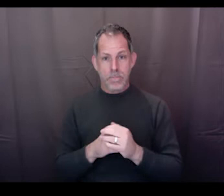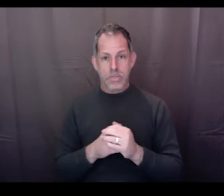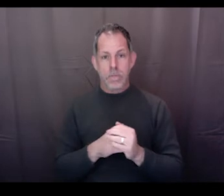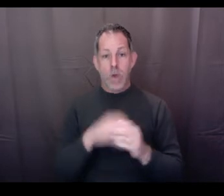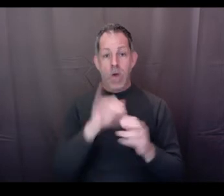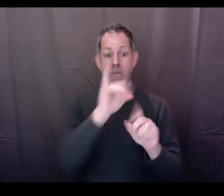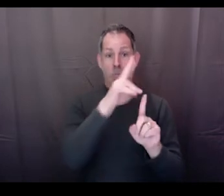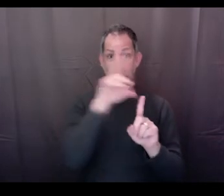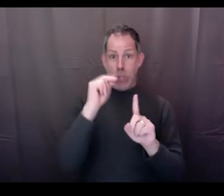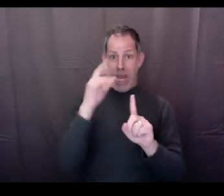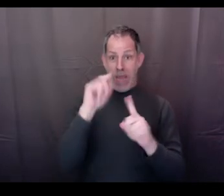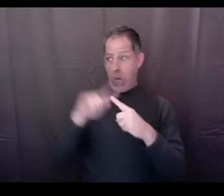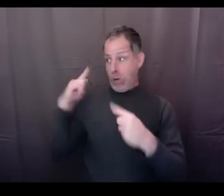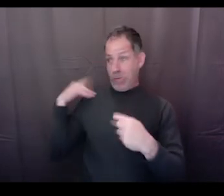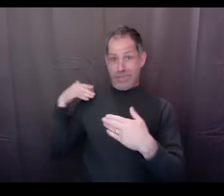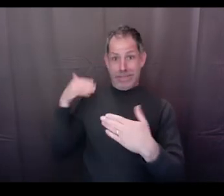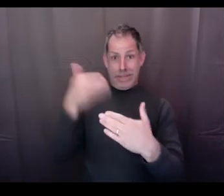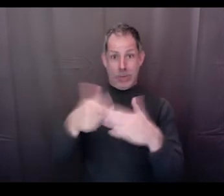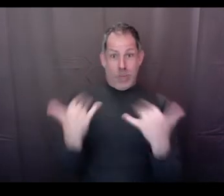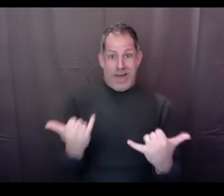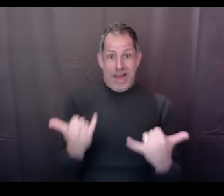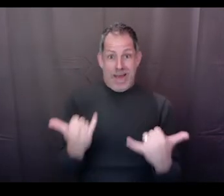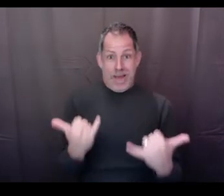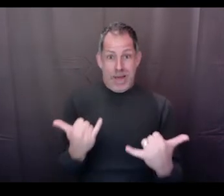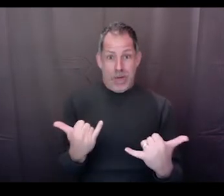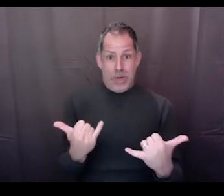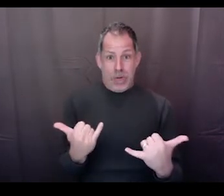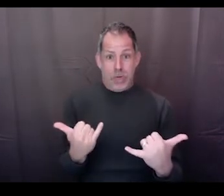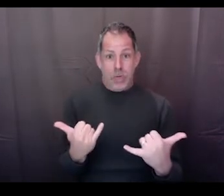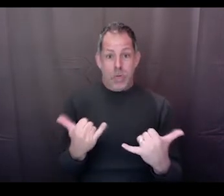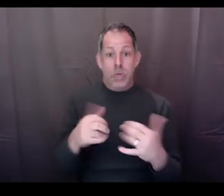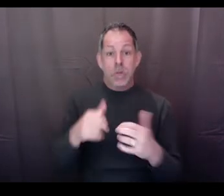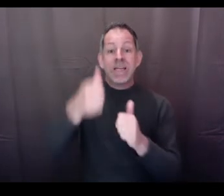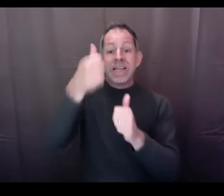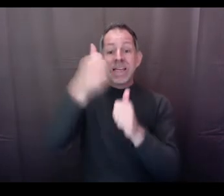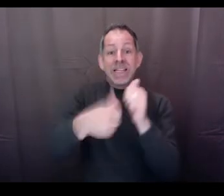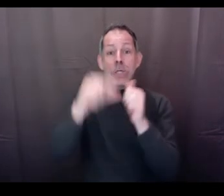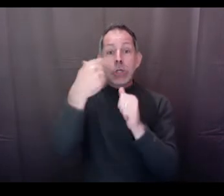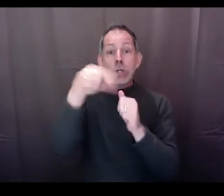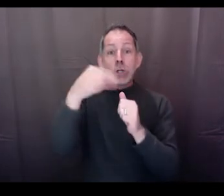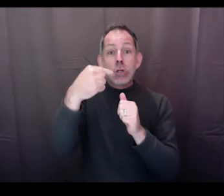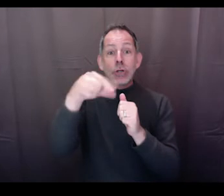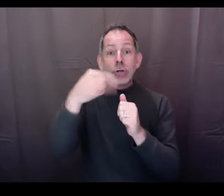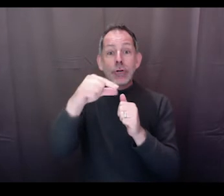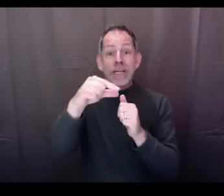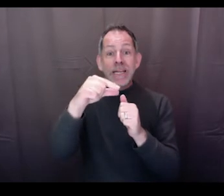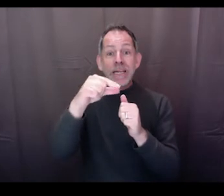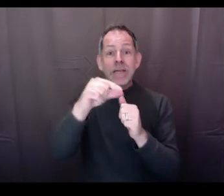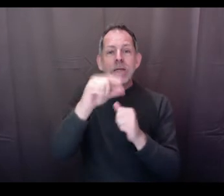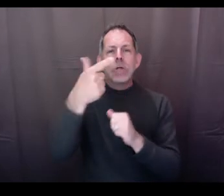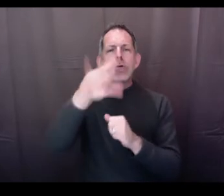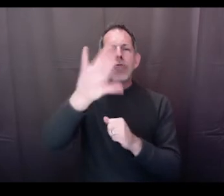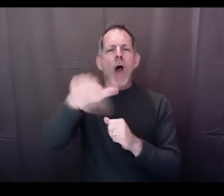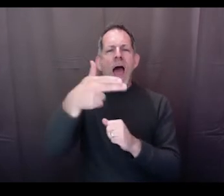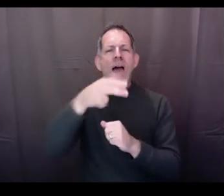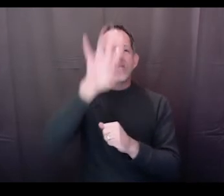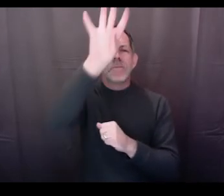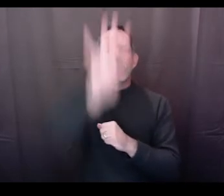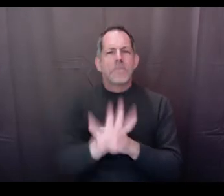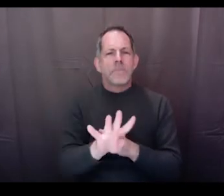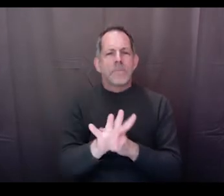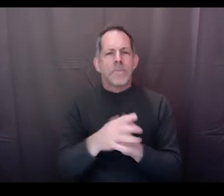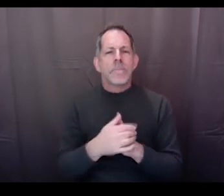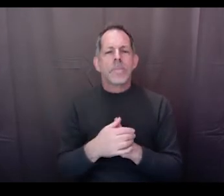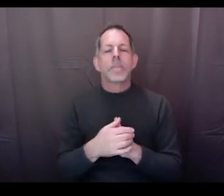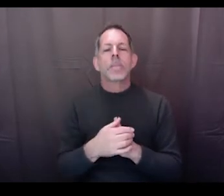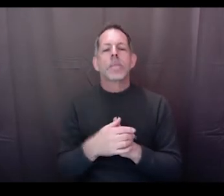from mid-January up through the present, and each of those green bars represents the number of cases we had reported